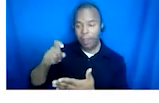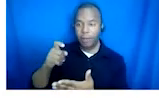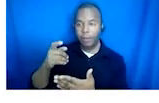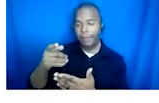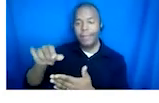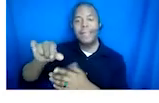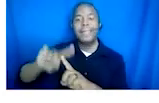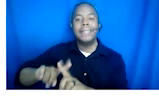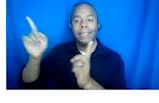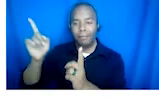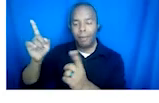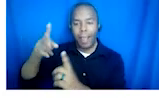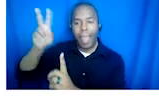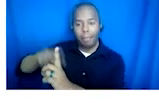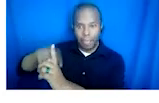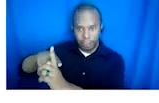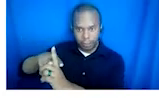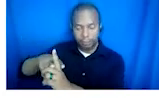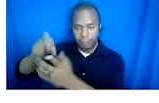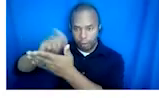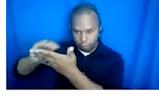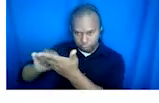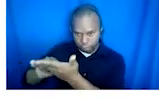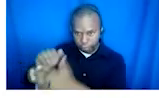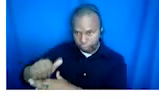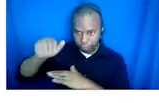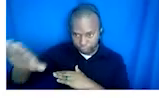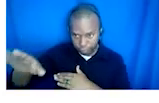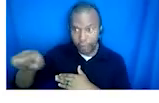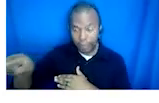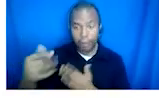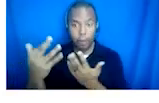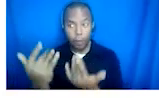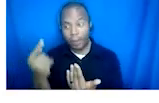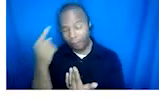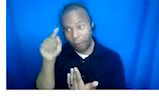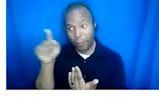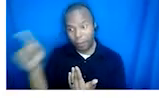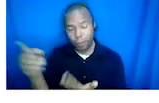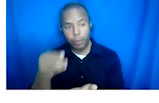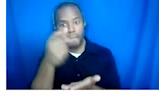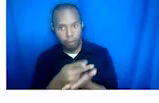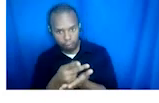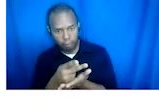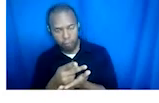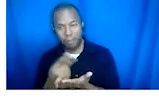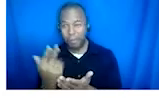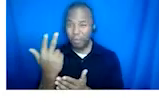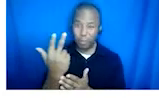college to approve their residency, confirm their residency. And that would take up to 3 days. So by